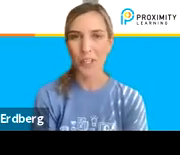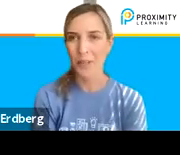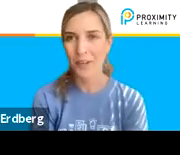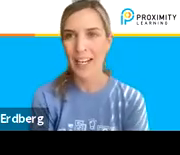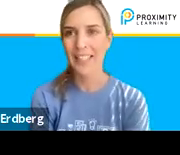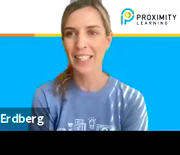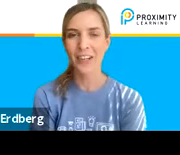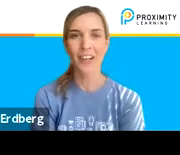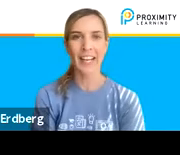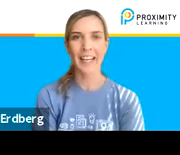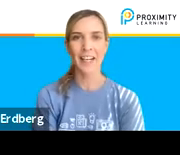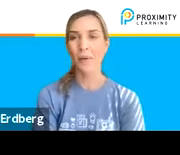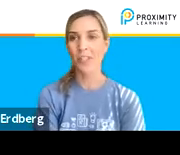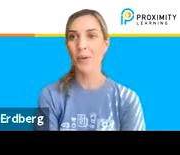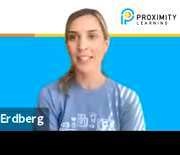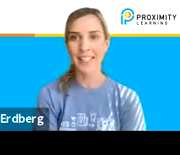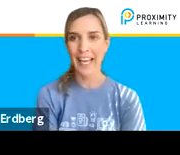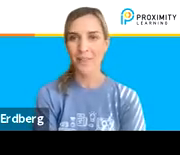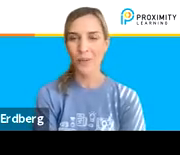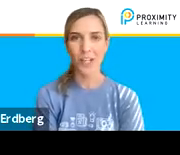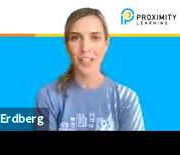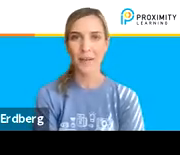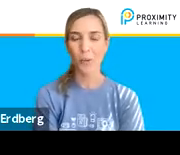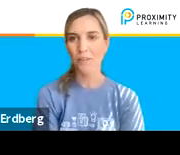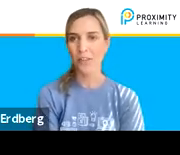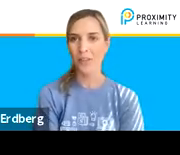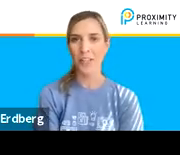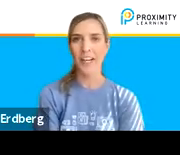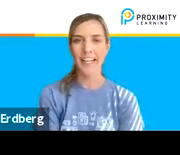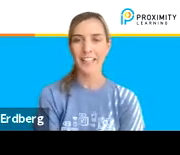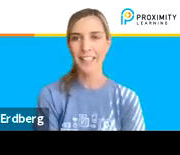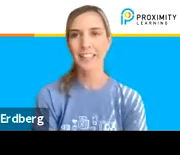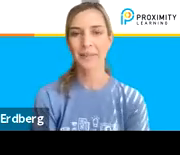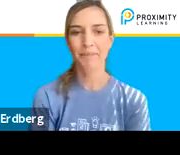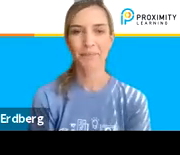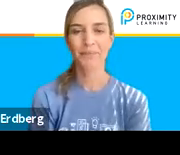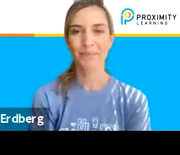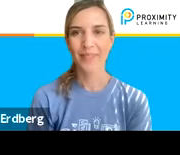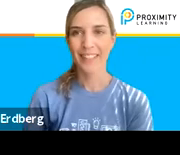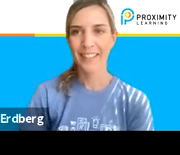forward to working with you guys this year, and are so excited to have you all on board for the new year ahead.